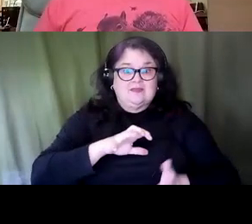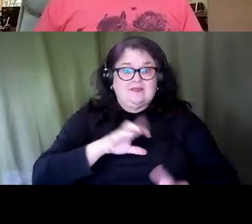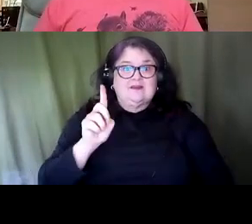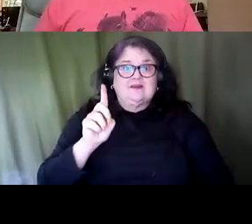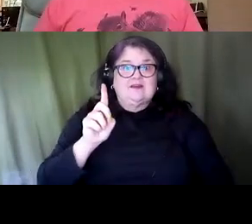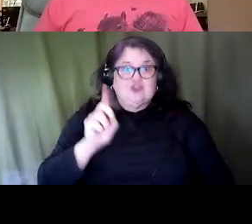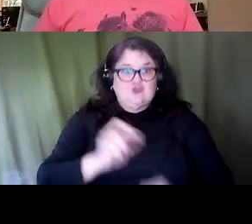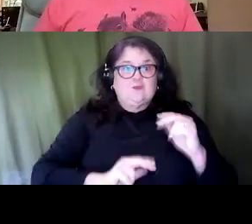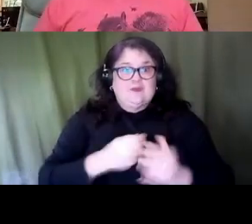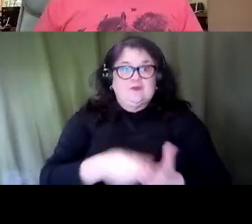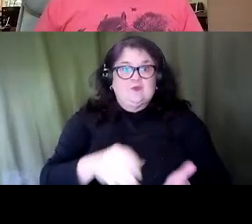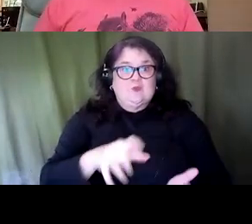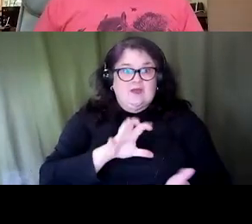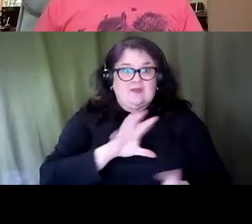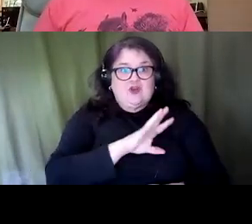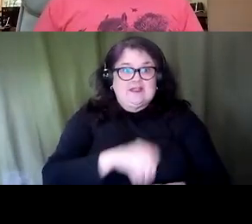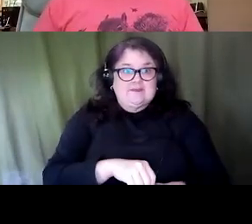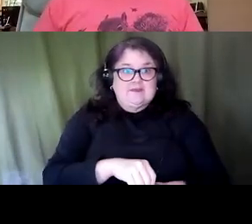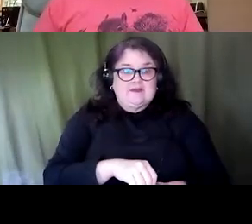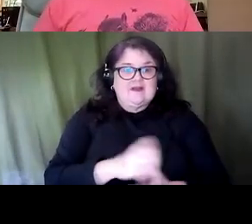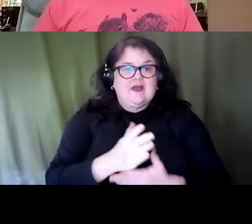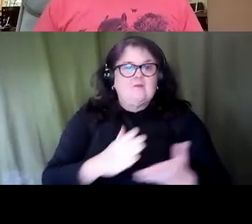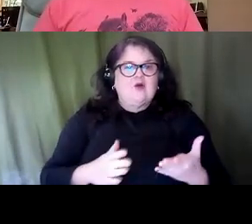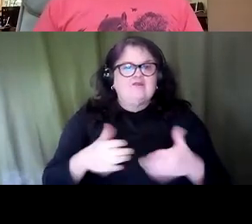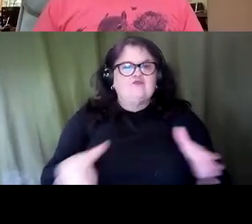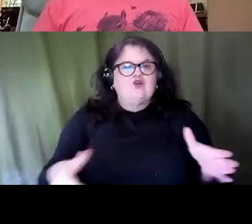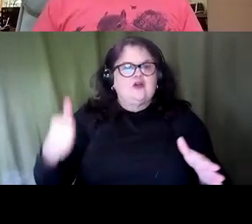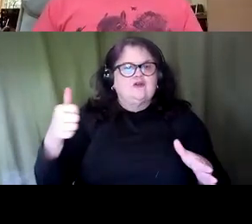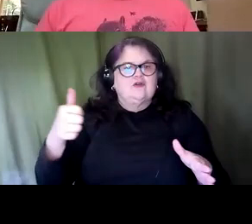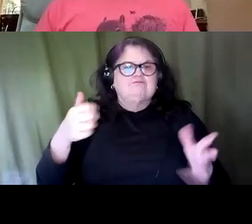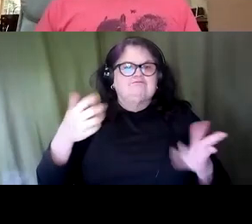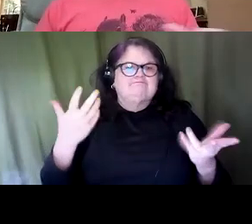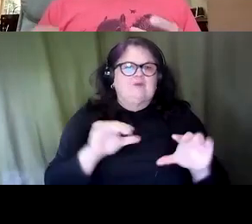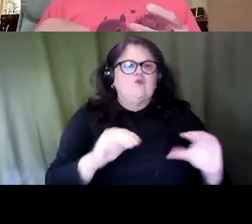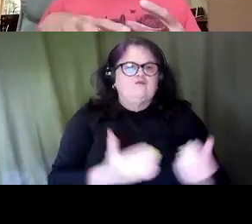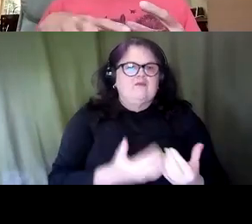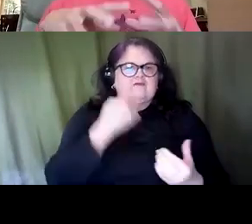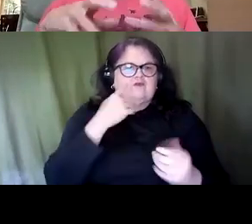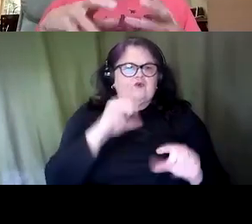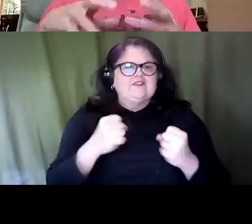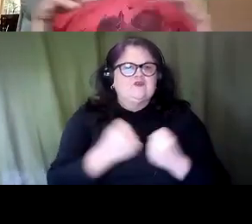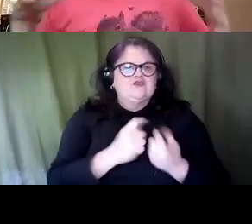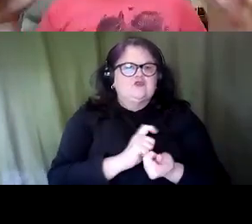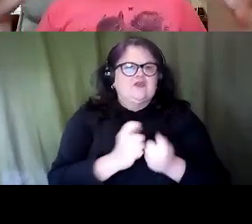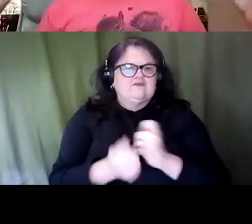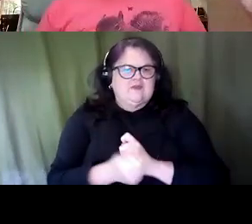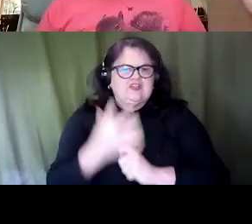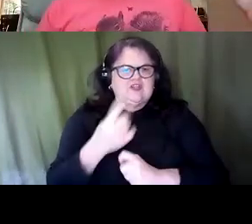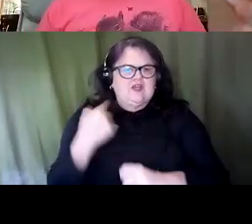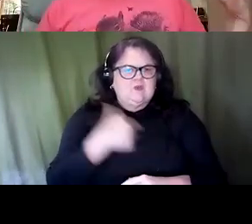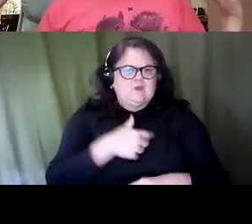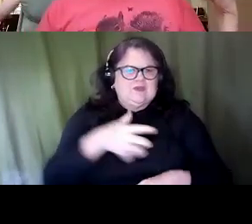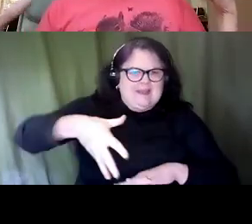participating and seeing ourselves as part of broader movements for social transformation. And we build wealth by embedding ourselves